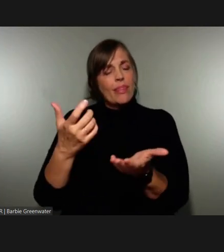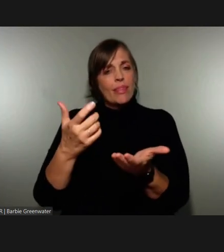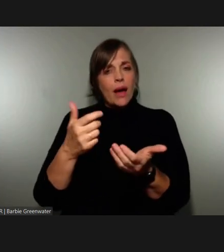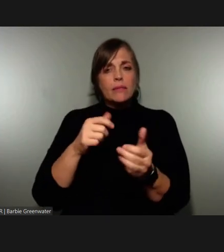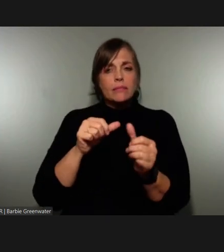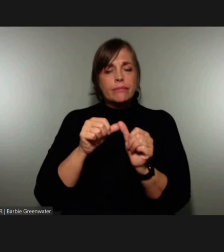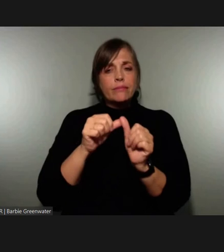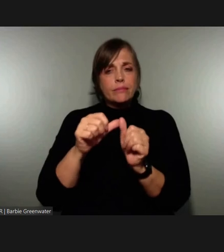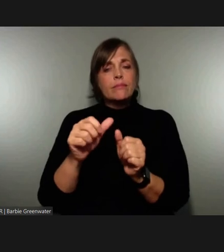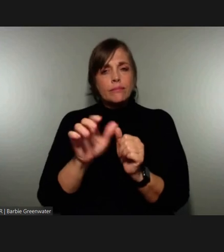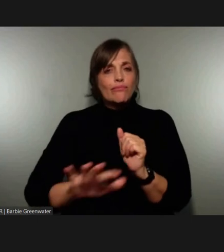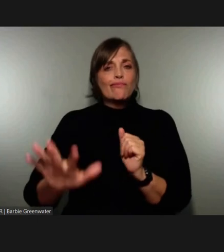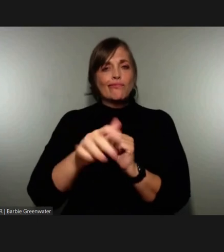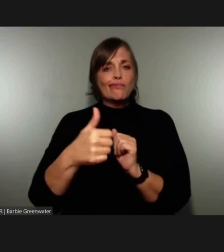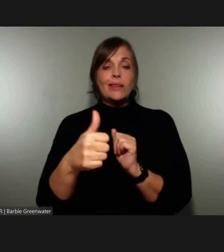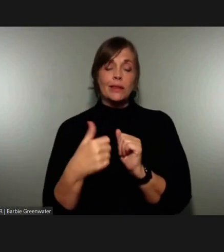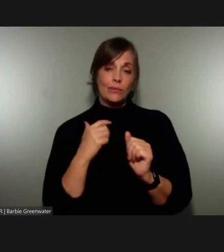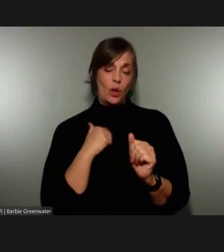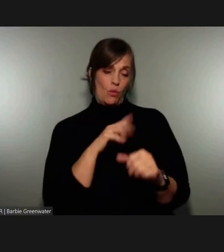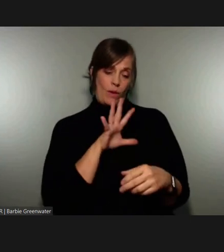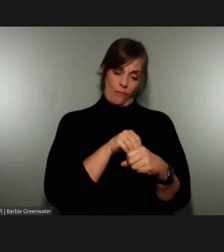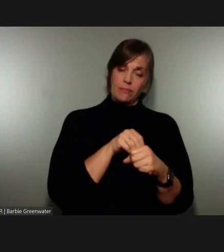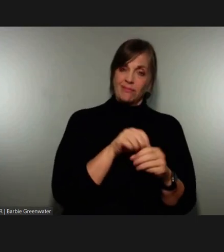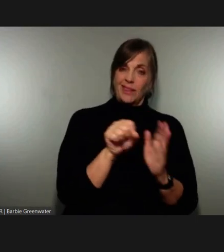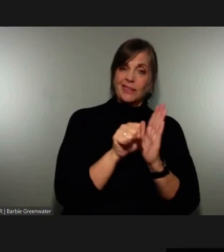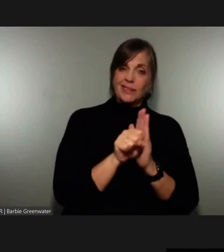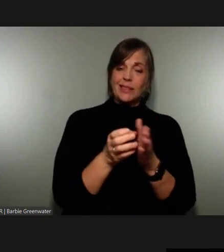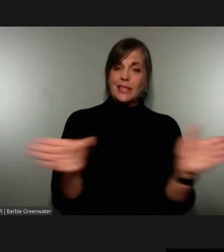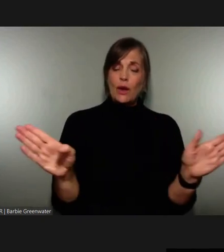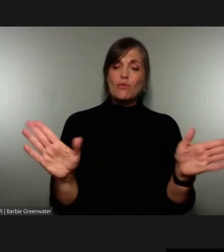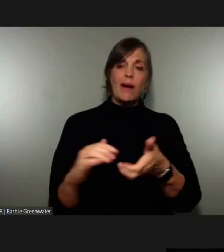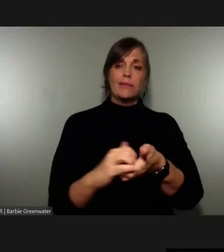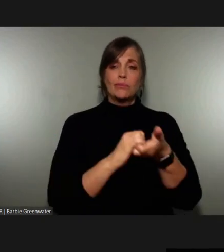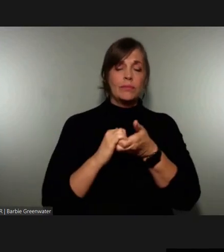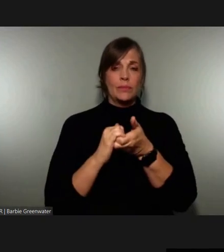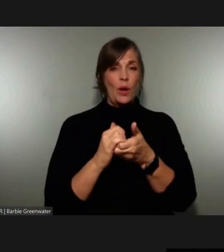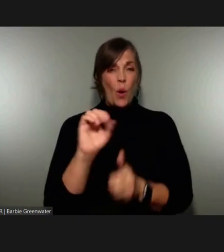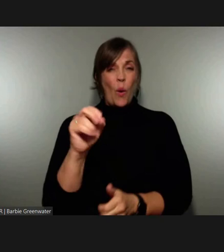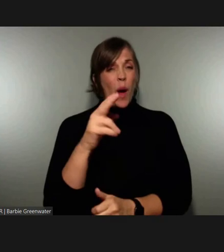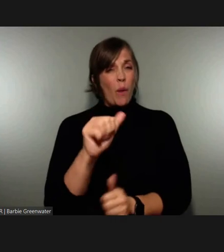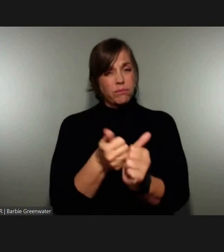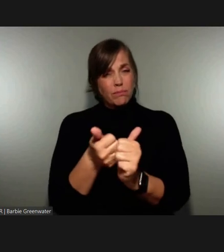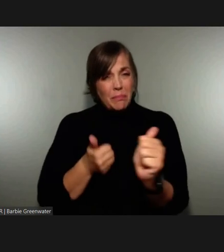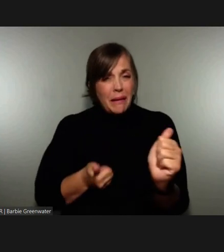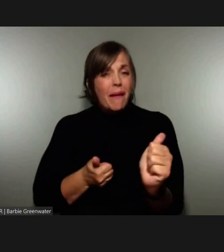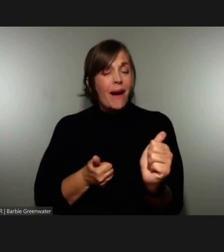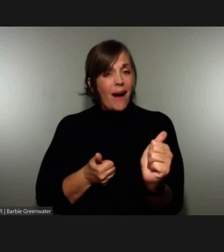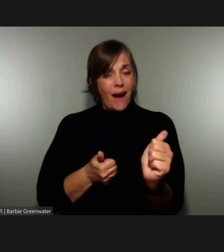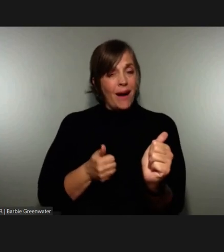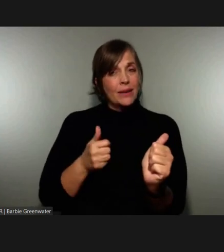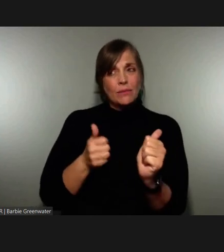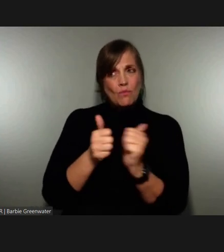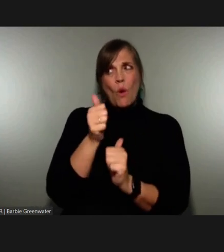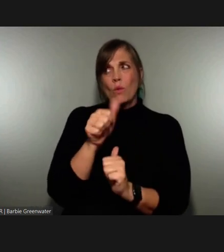Laura earlier referred to. Ohio significantly lags behind most other states in terms of state investment in